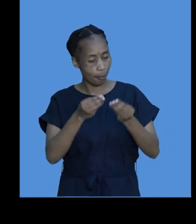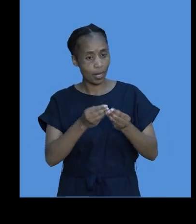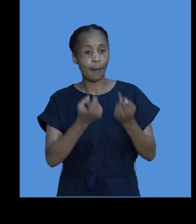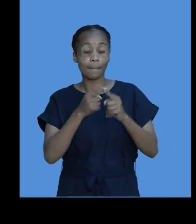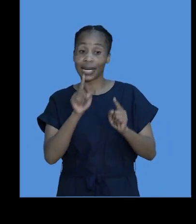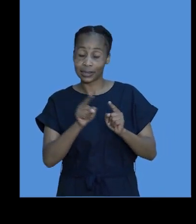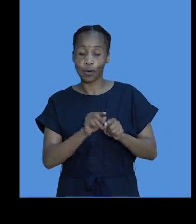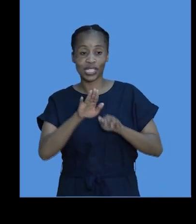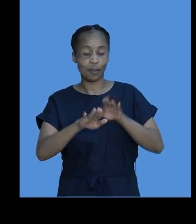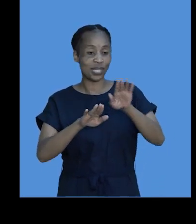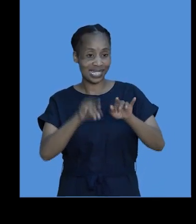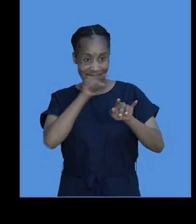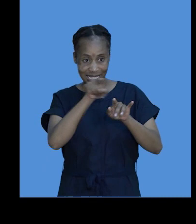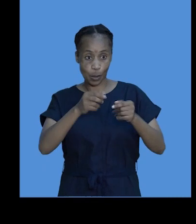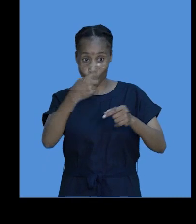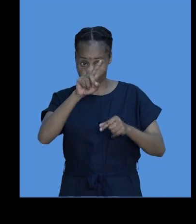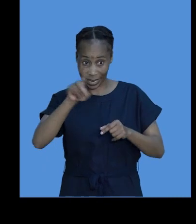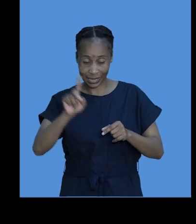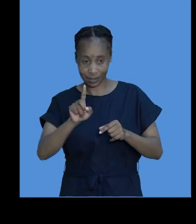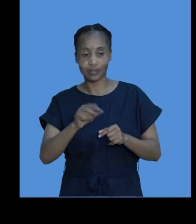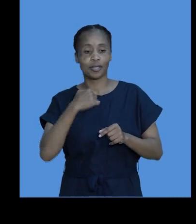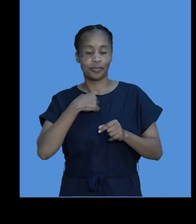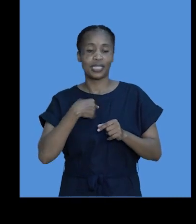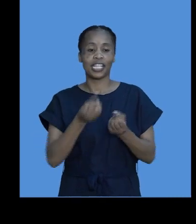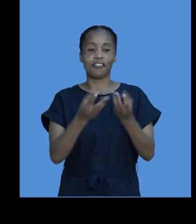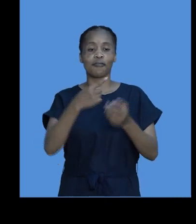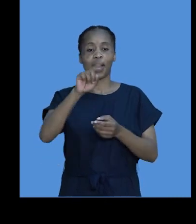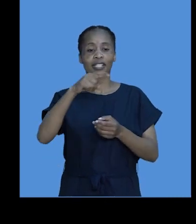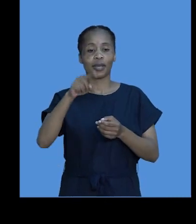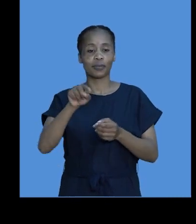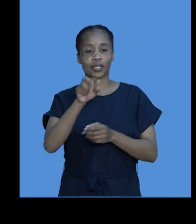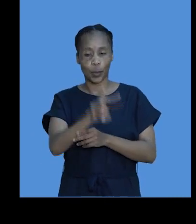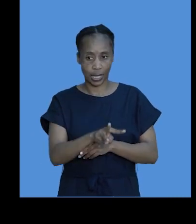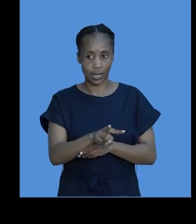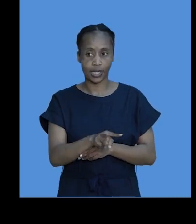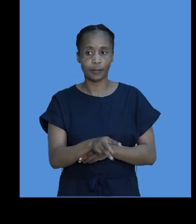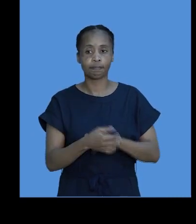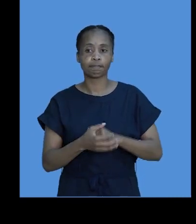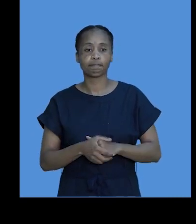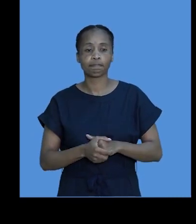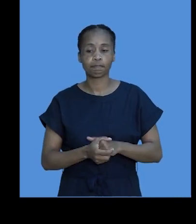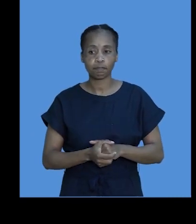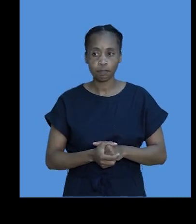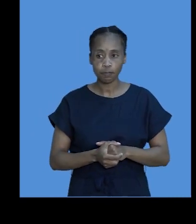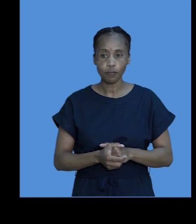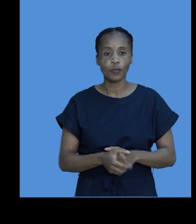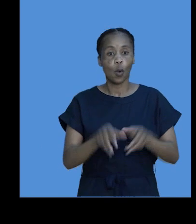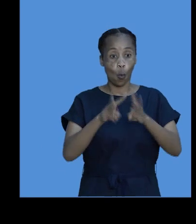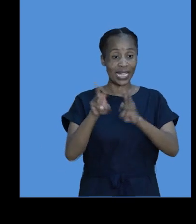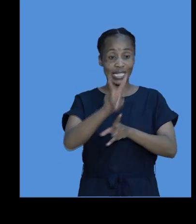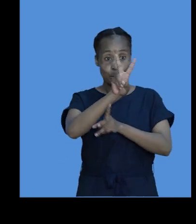final answer wrong. You're still going to get some marks there because your working is still correct there. So always